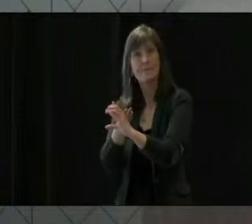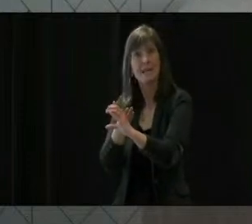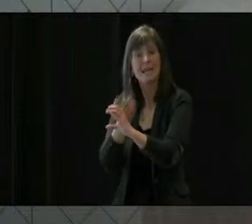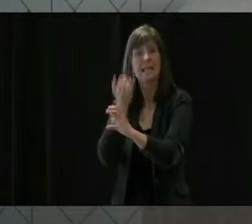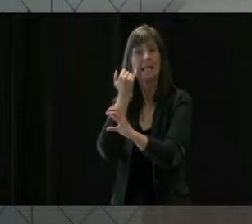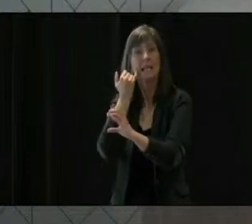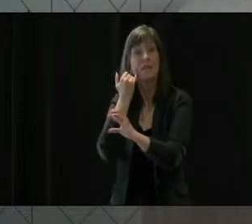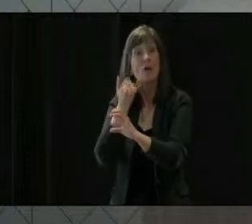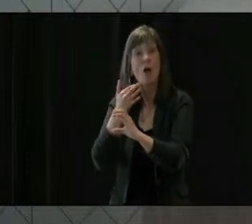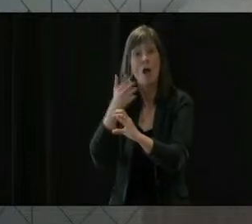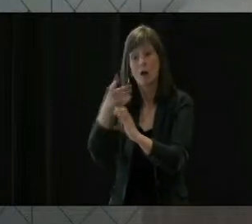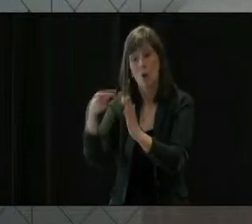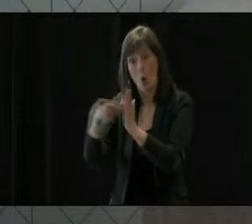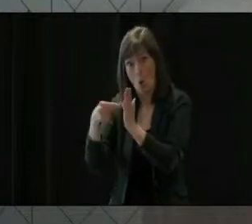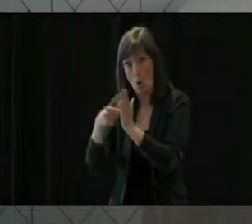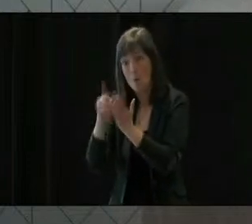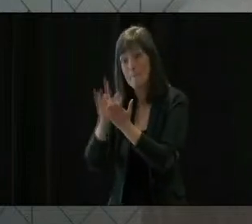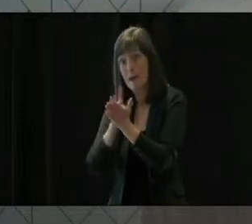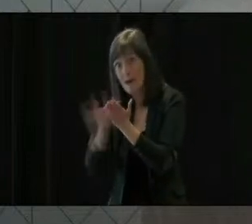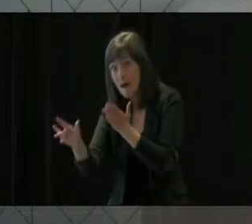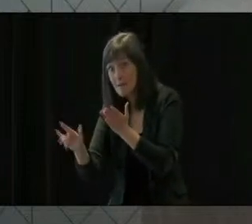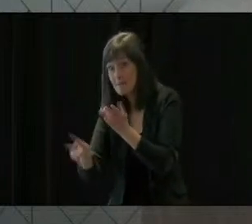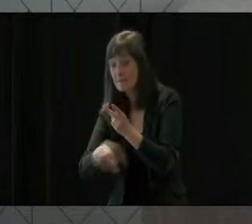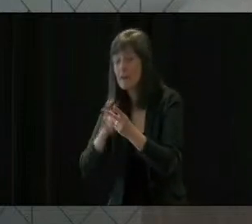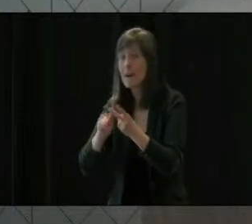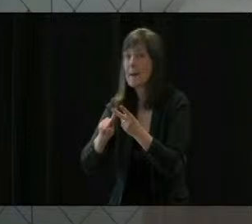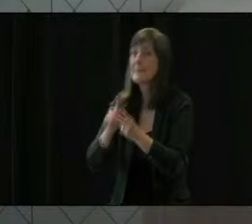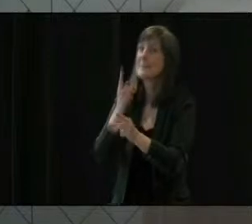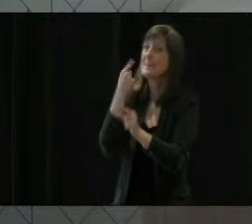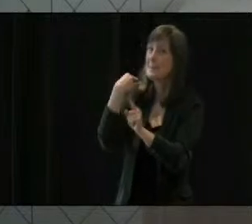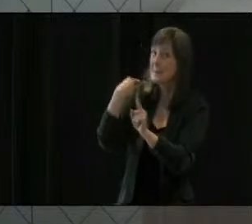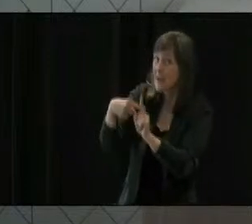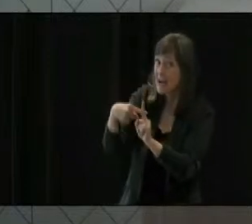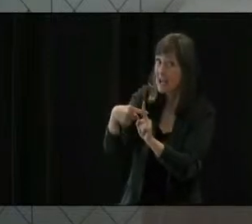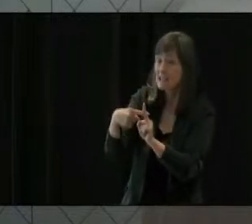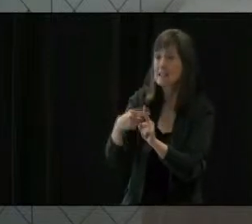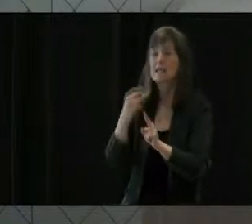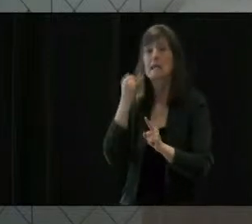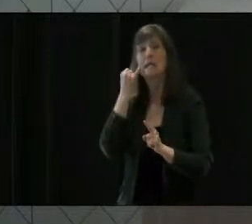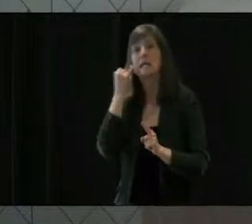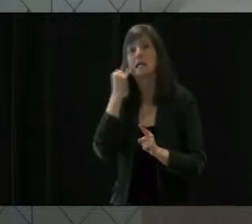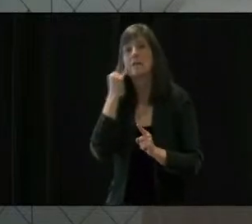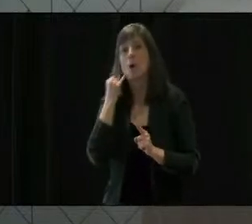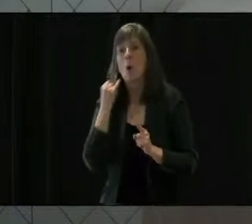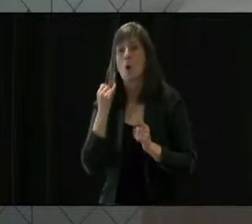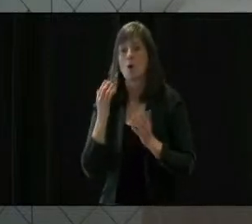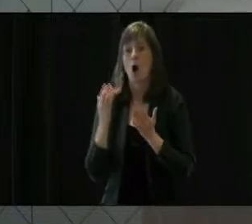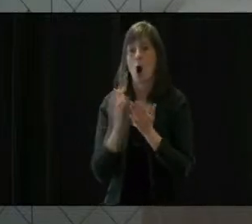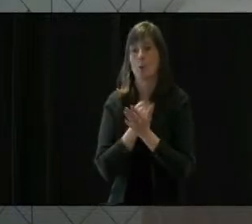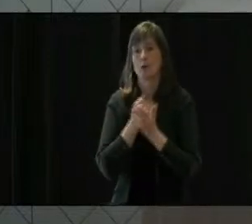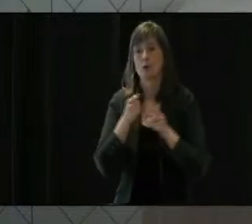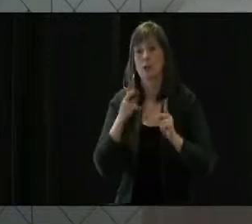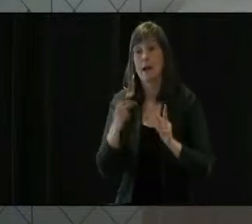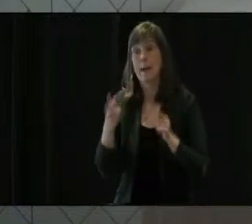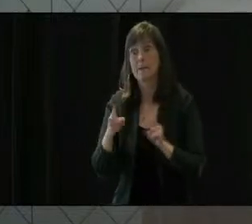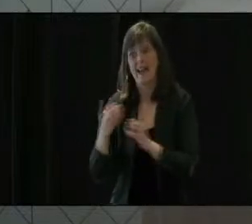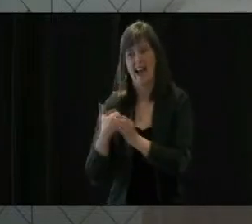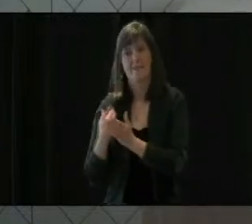problem, which is the debt load, and the strategic opportunity, which is the greening of our economy.